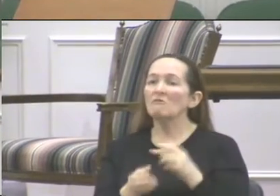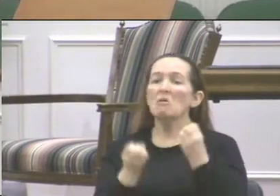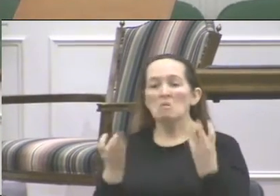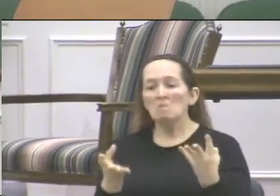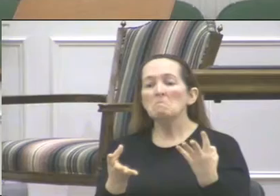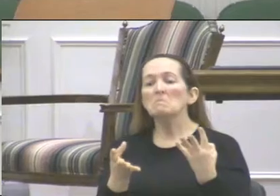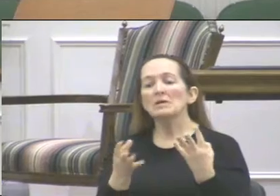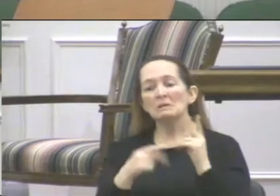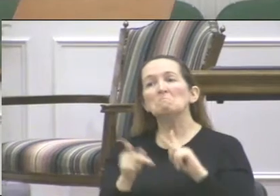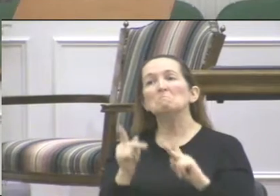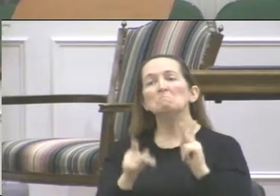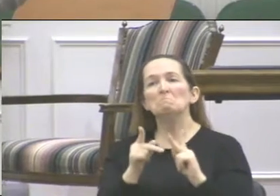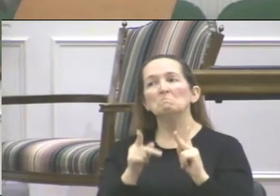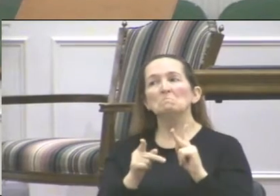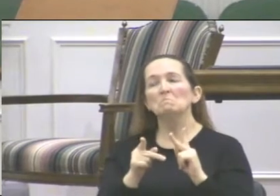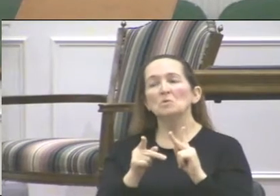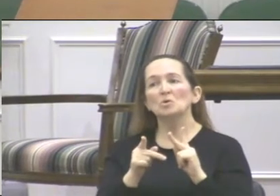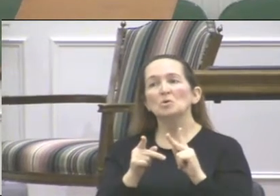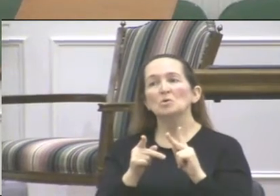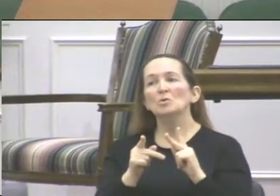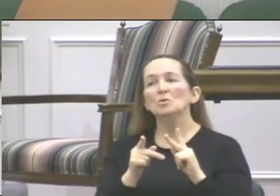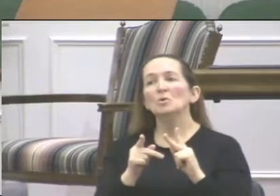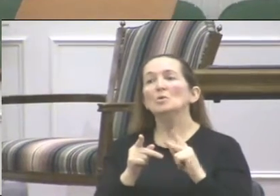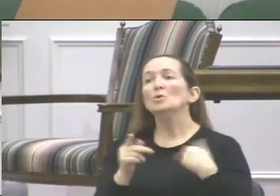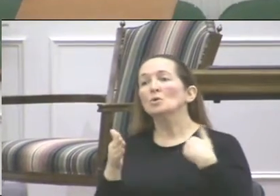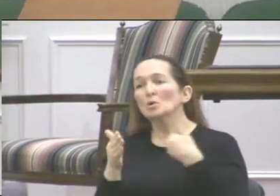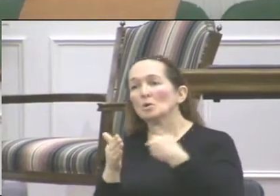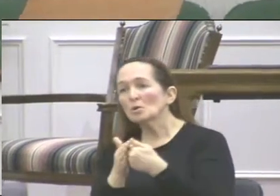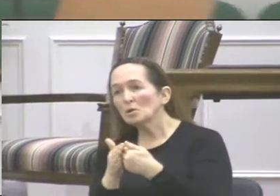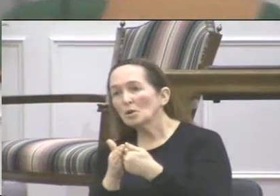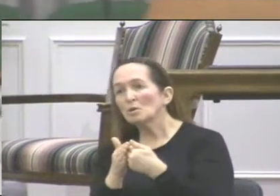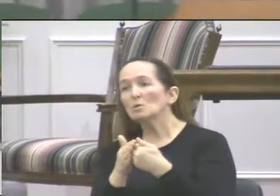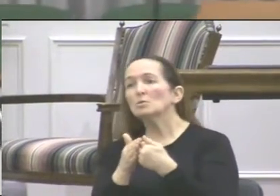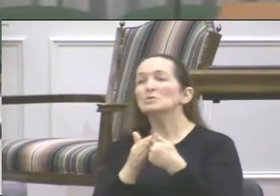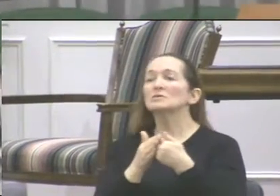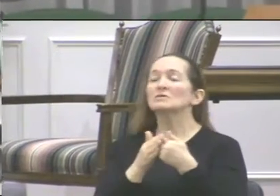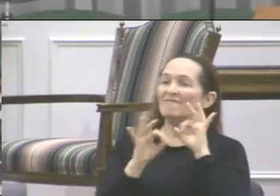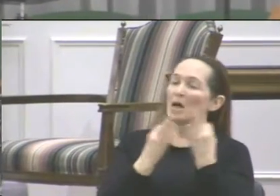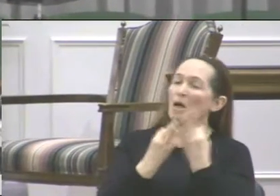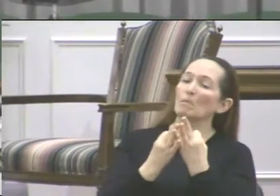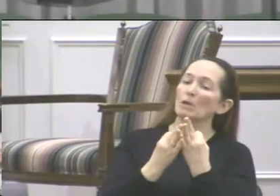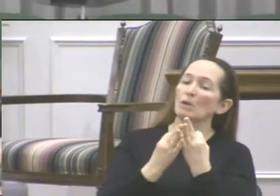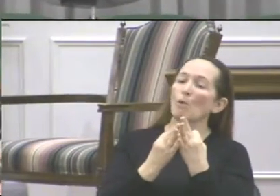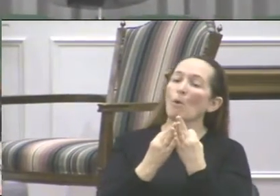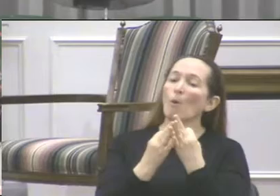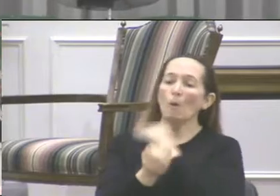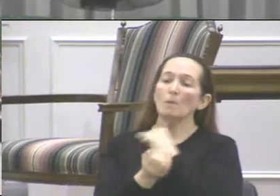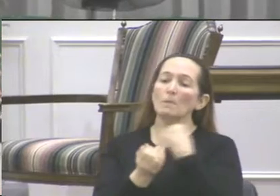Several individuals who were very close relatives or members of this church